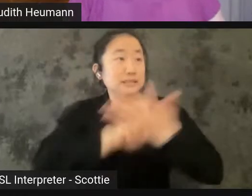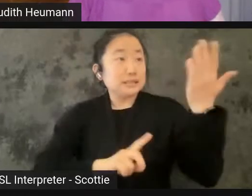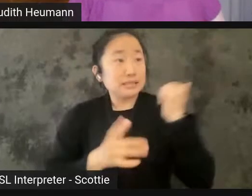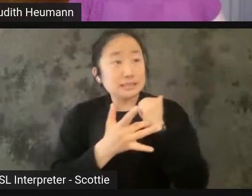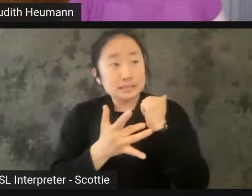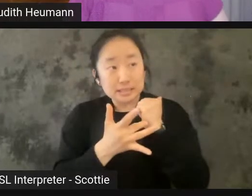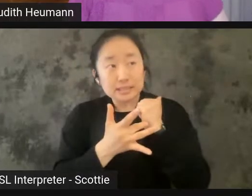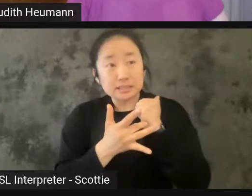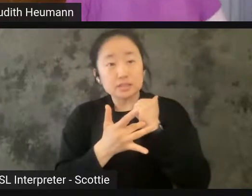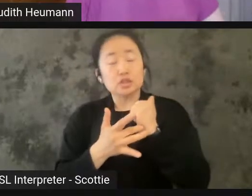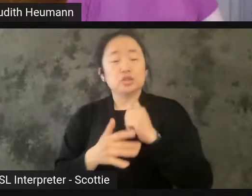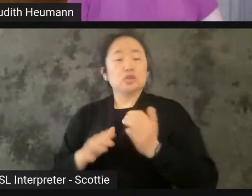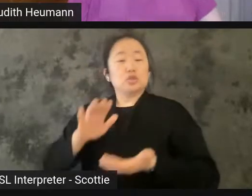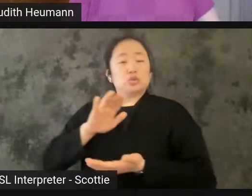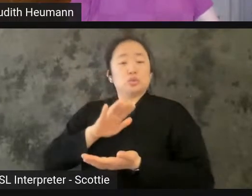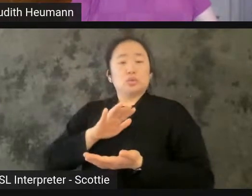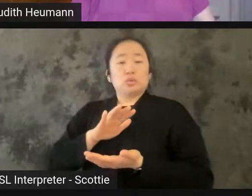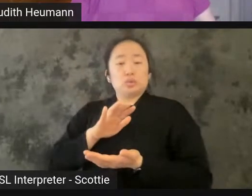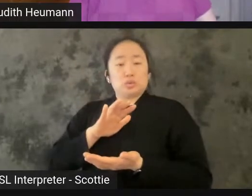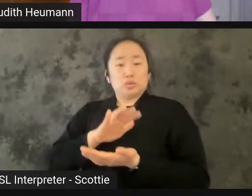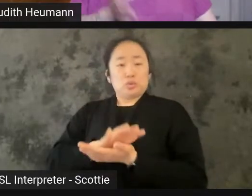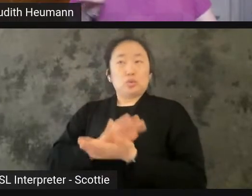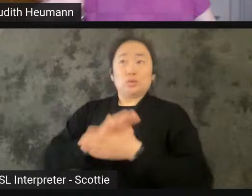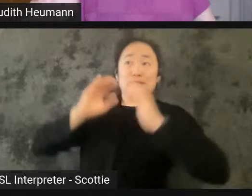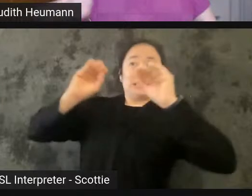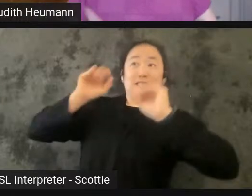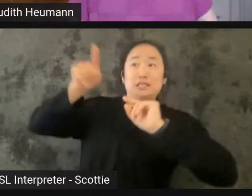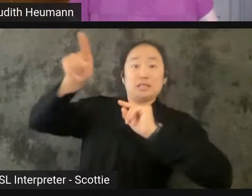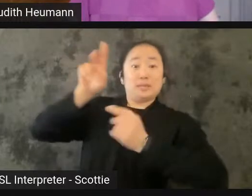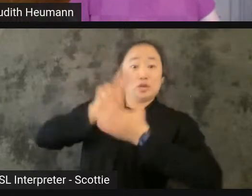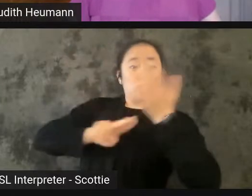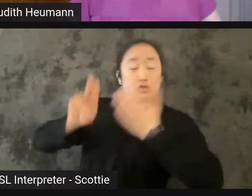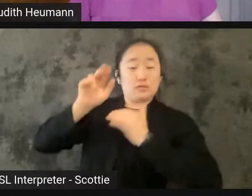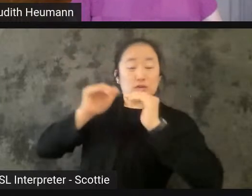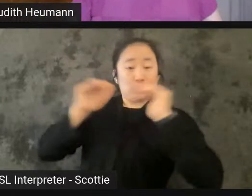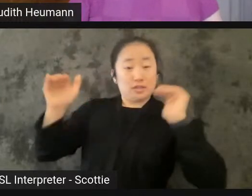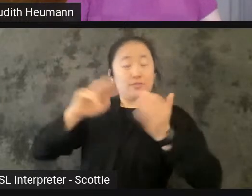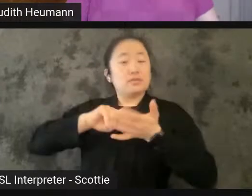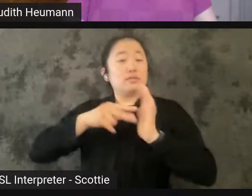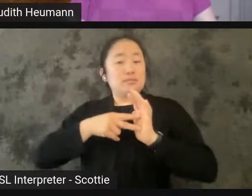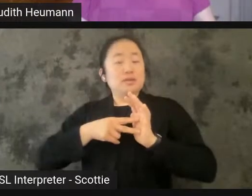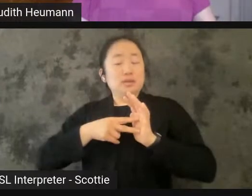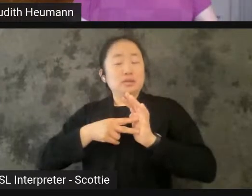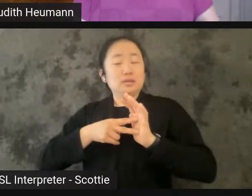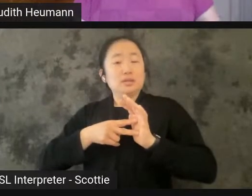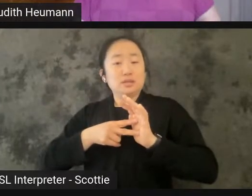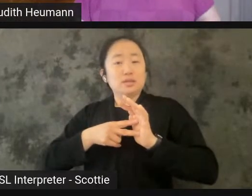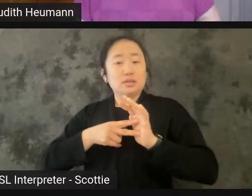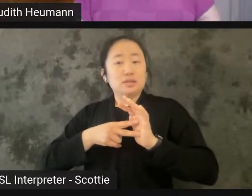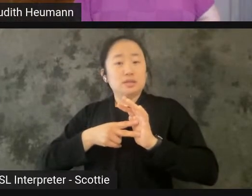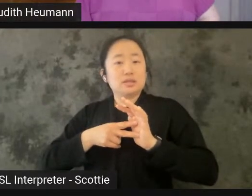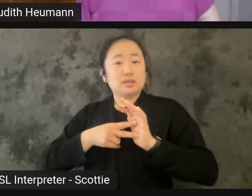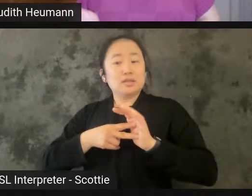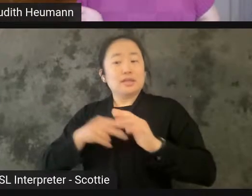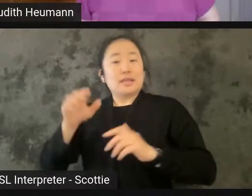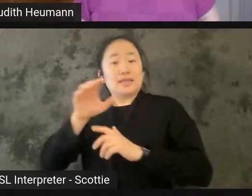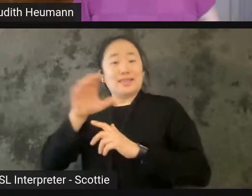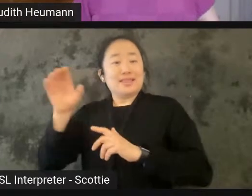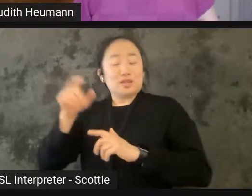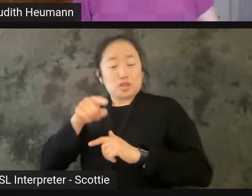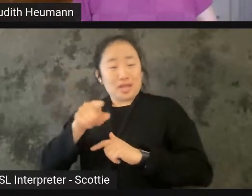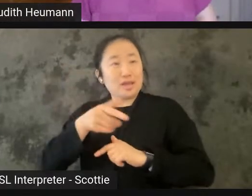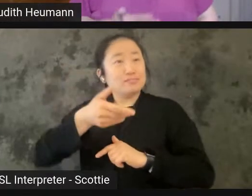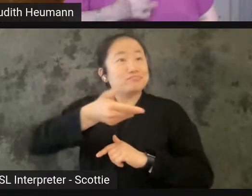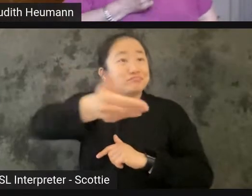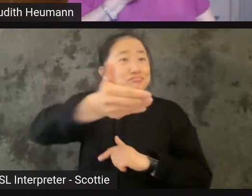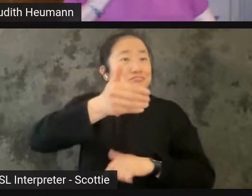at the university level what they need to know, so when they go and work for these big companies, the companies don't have to complain that they're not